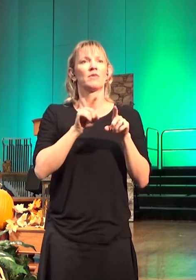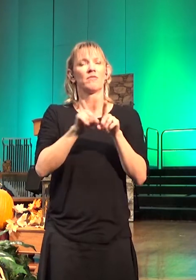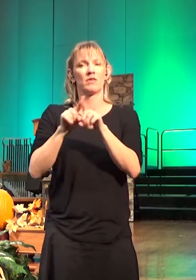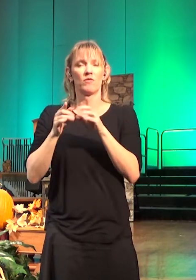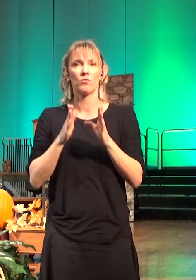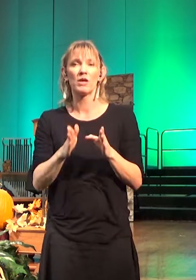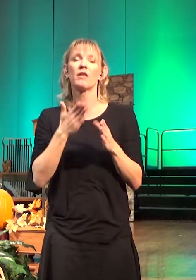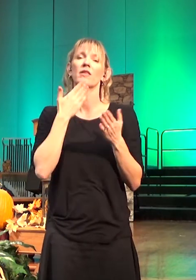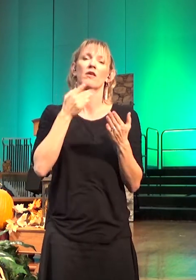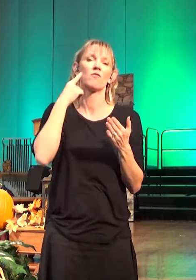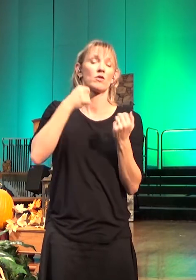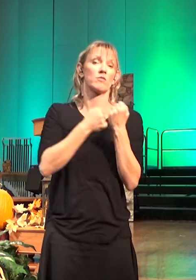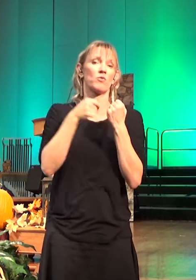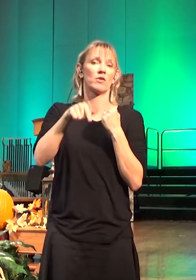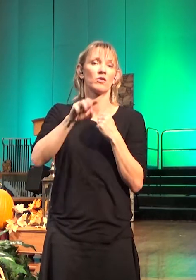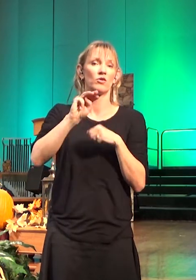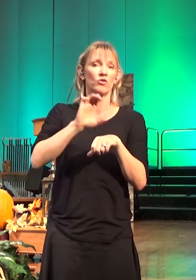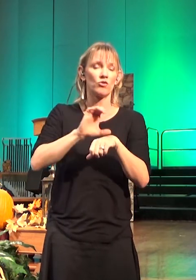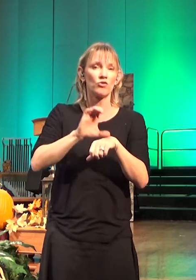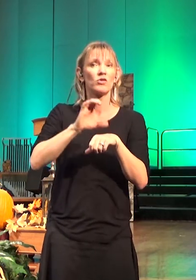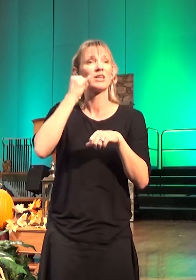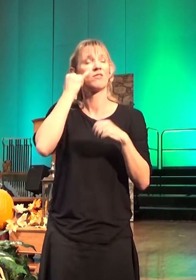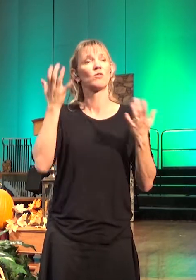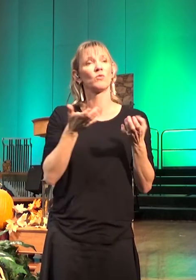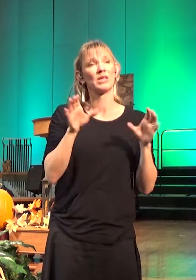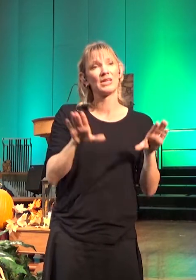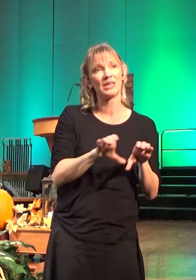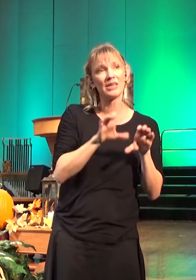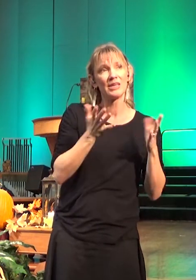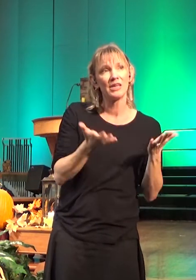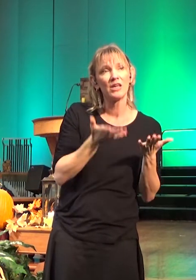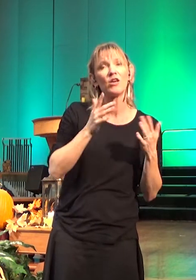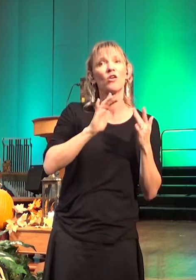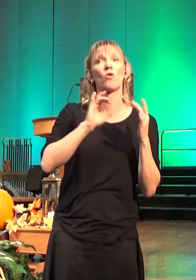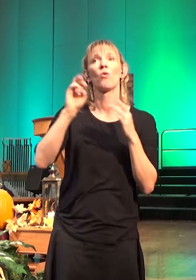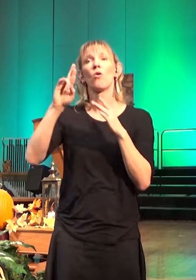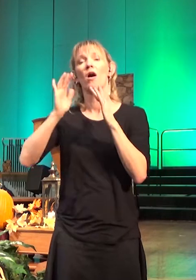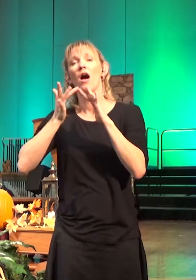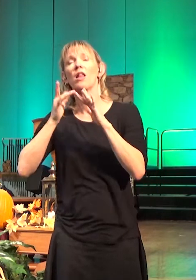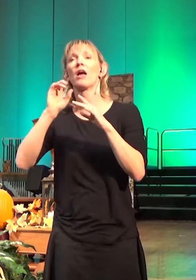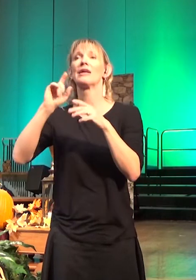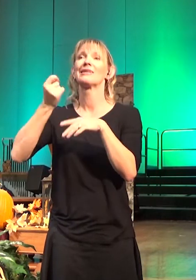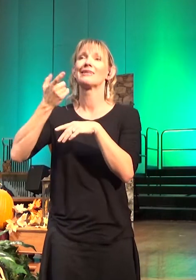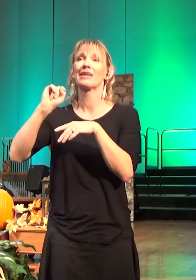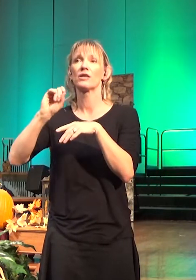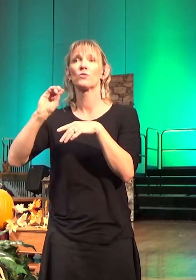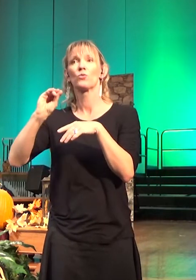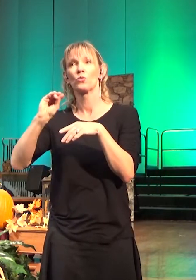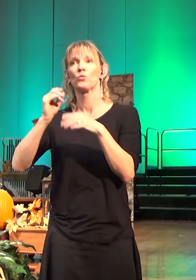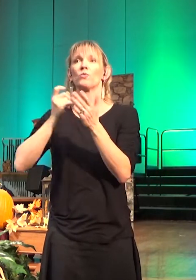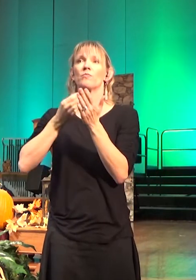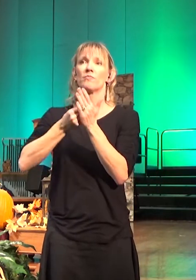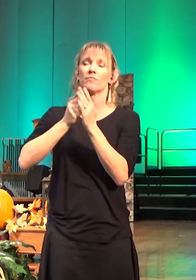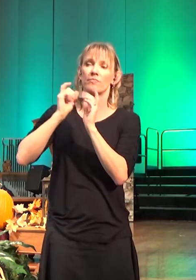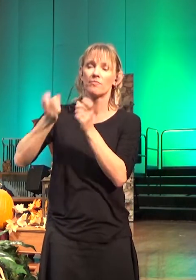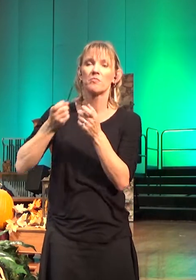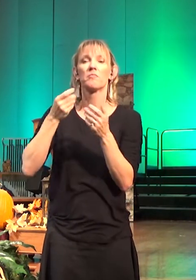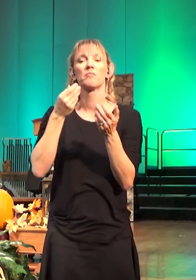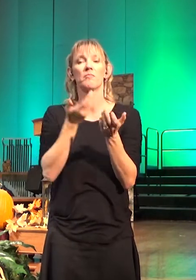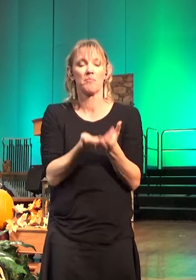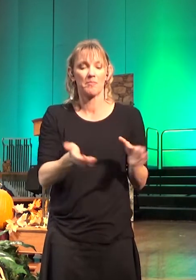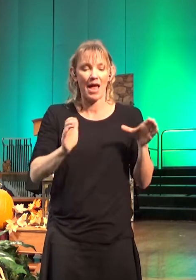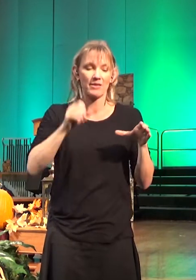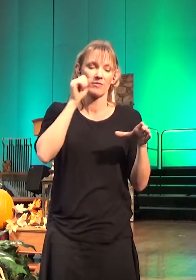ways. Thank you for supporting Mile High Church, whether you do it right here in the sanctuary, whether you do it online, whether you text to